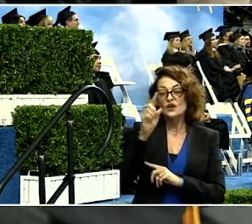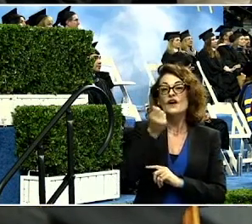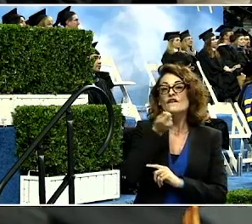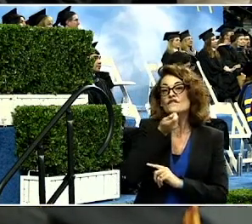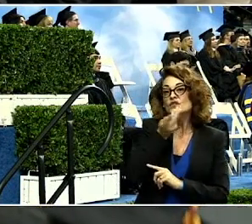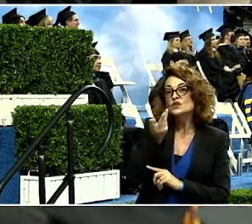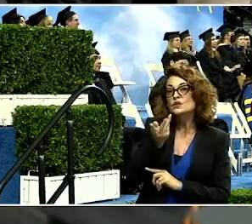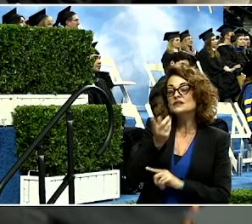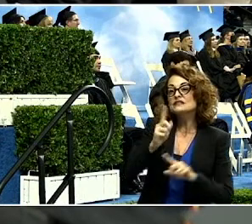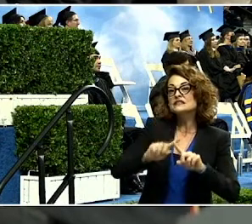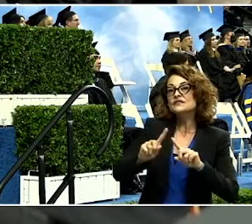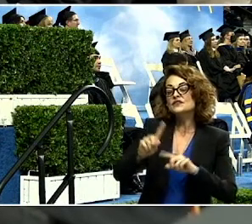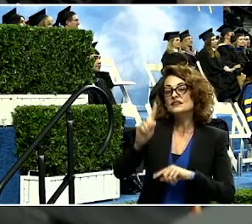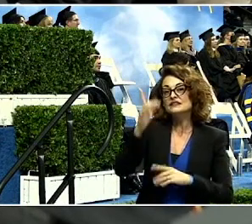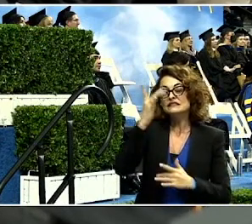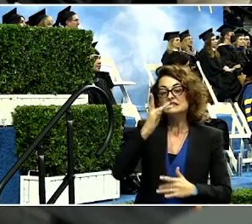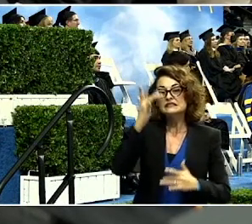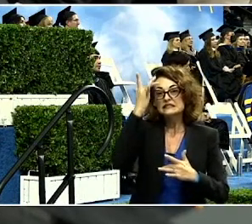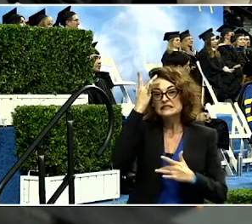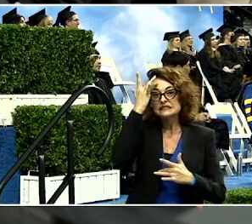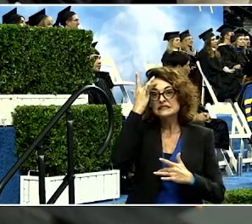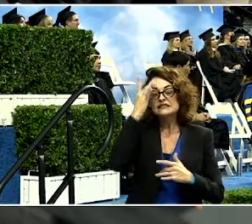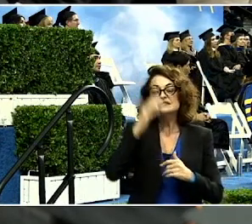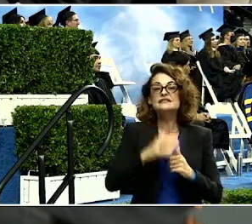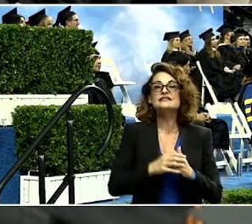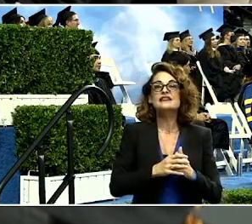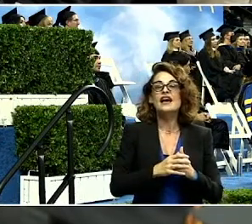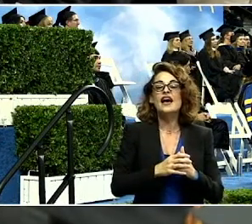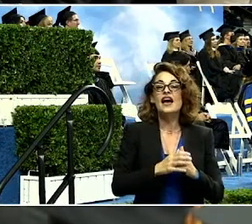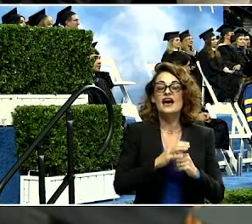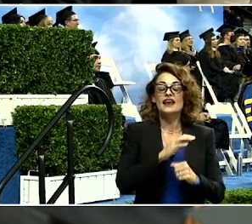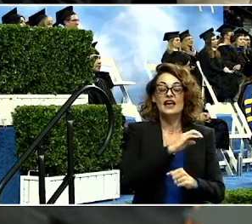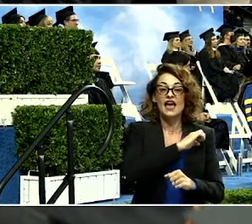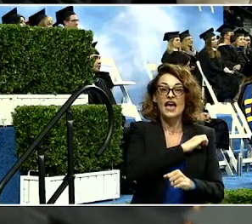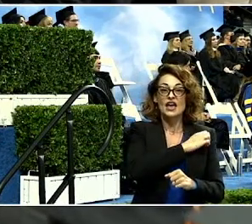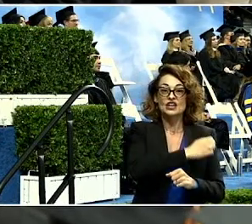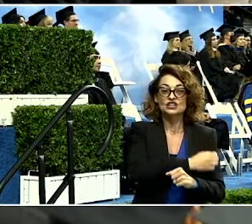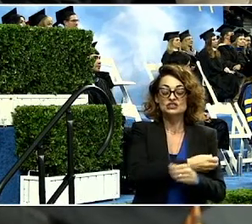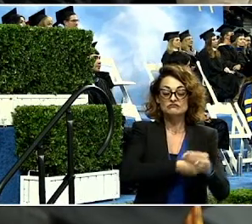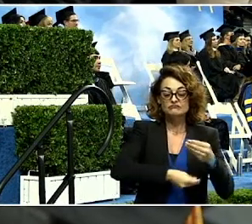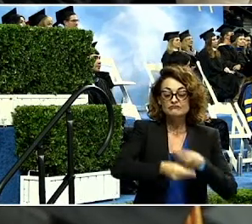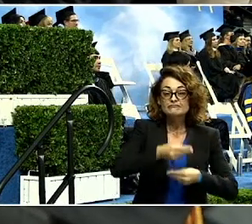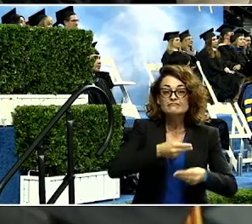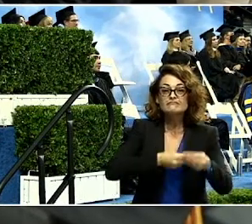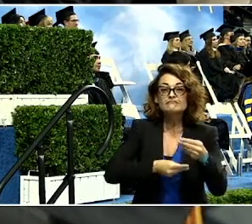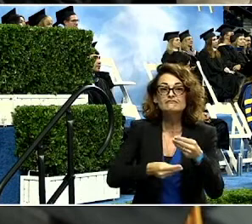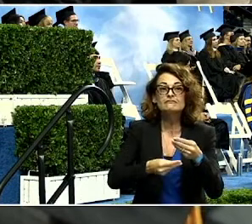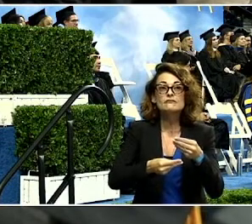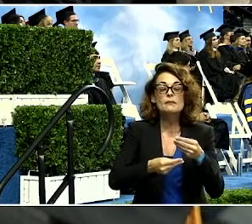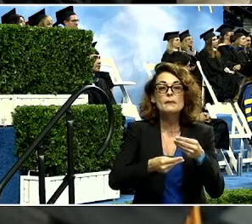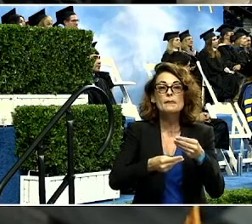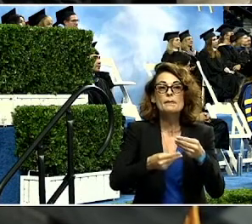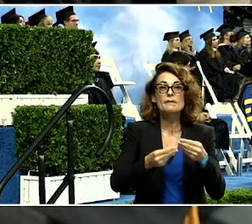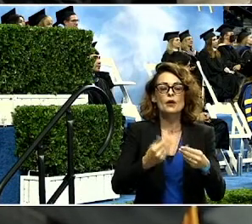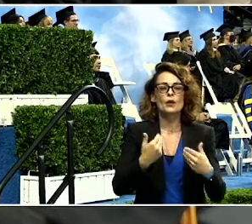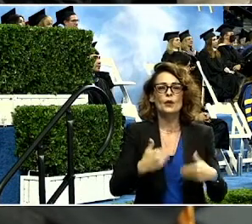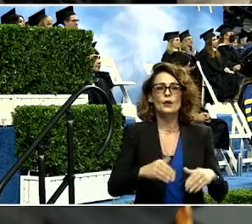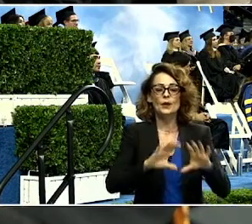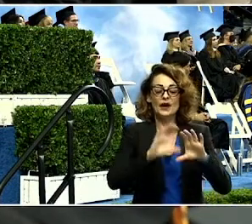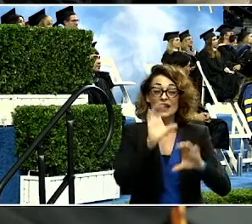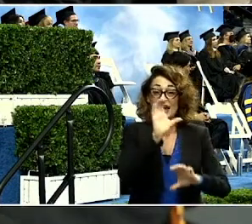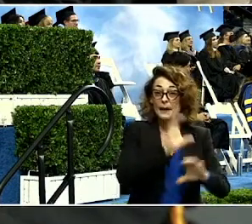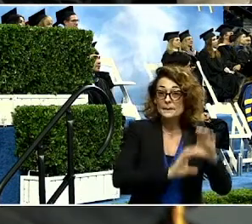that lead to the sustainable generation of energy will be the world of our graduates in chemistry and